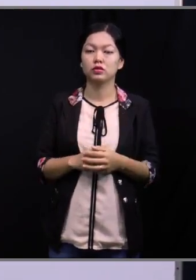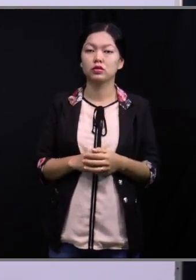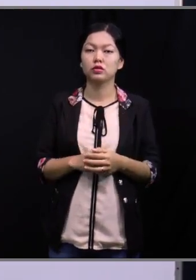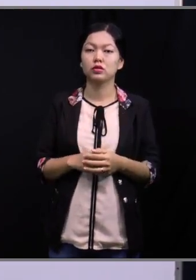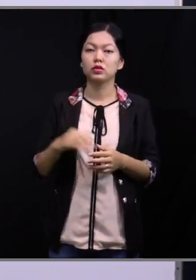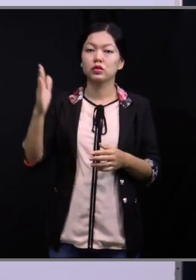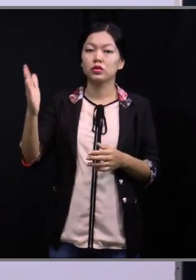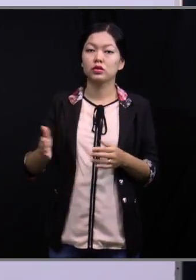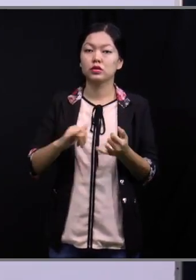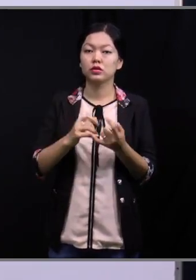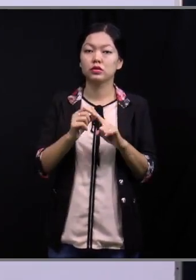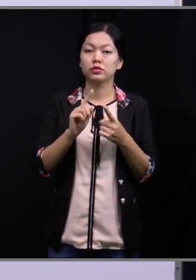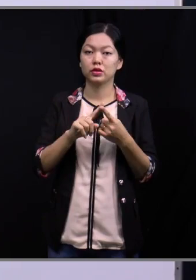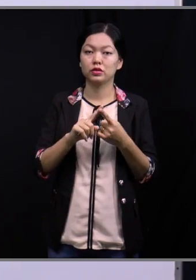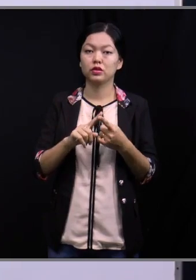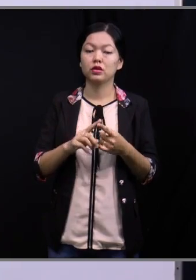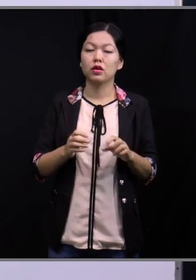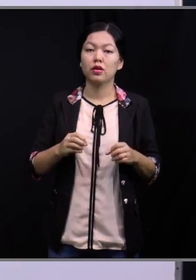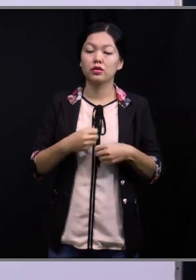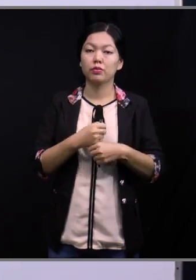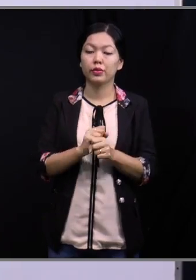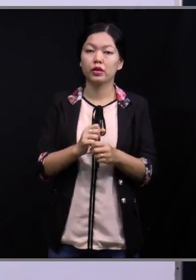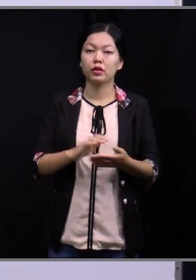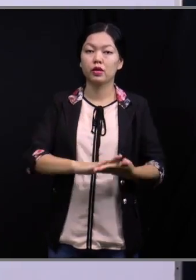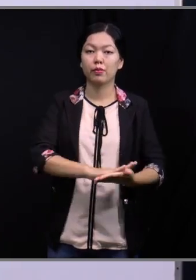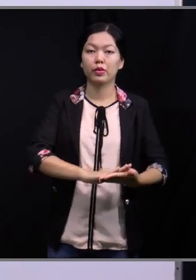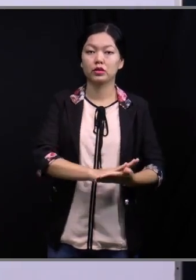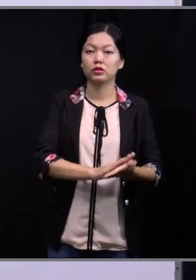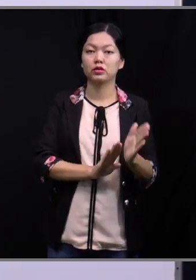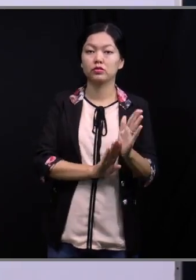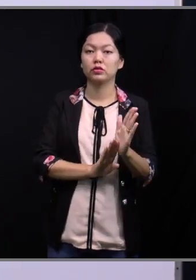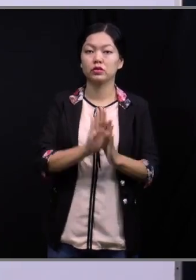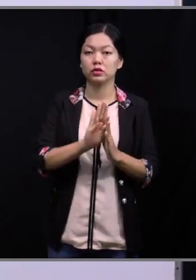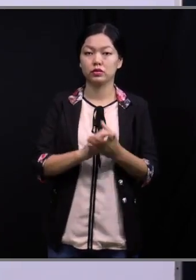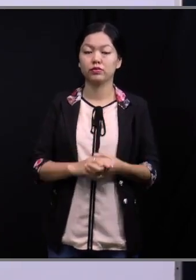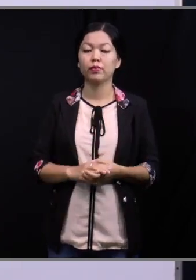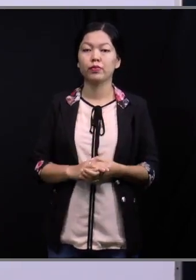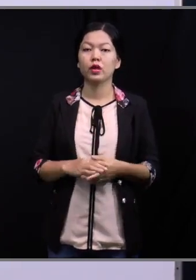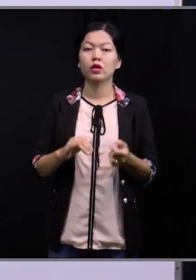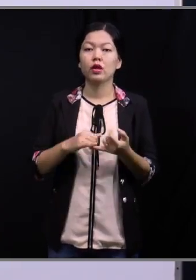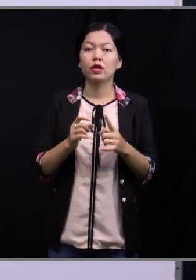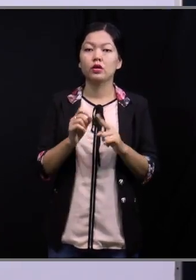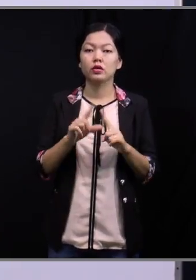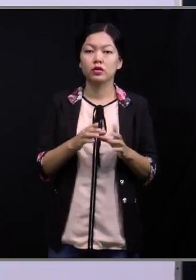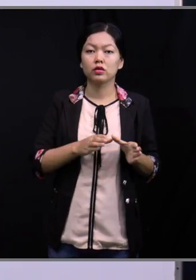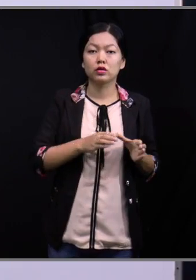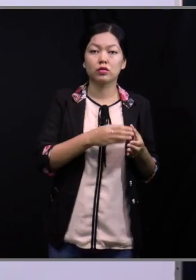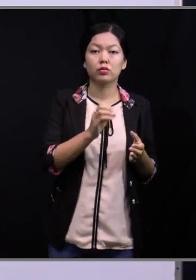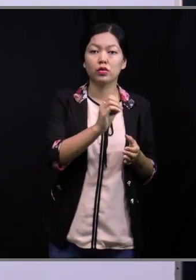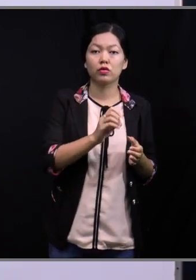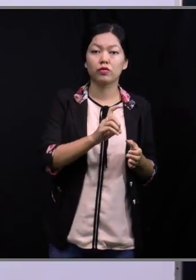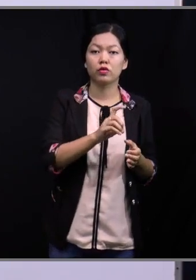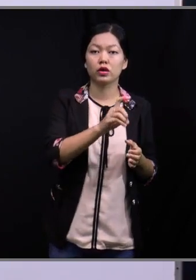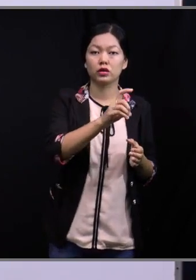base, it forms the basis of taxonomic classification. And species are a group of organisms which can interbreed